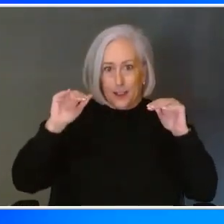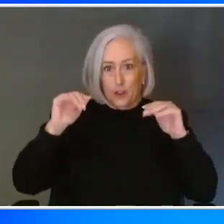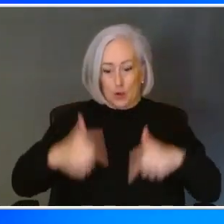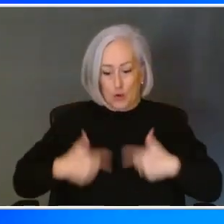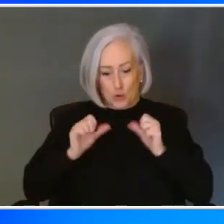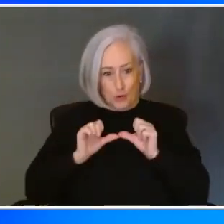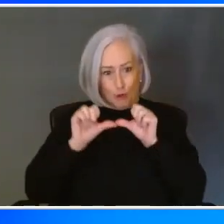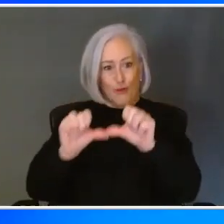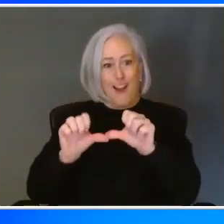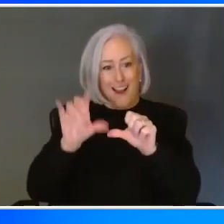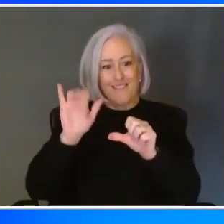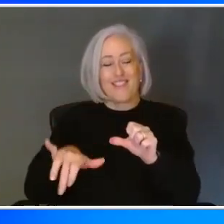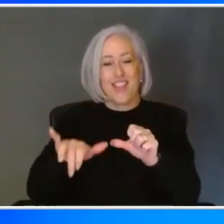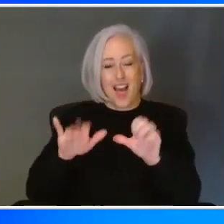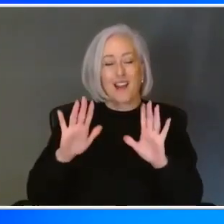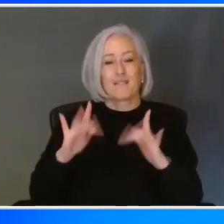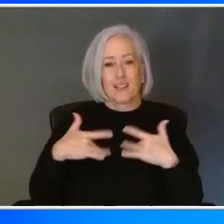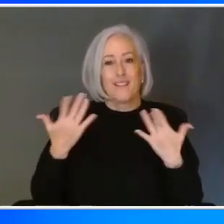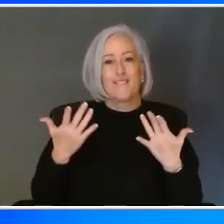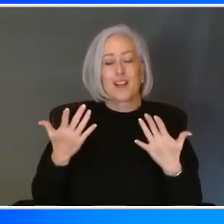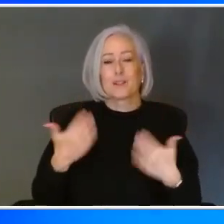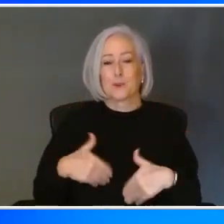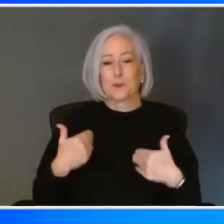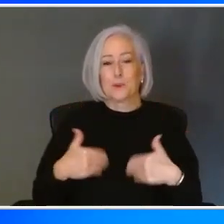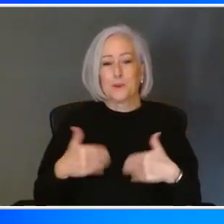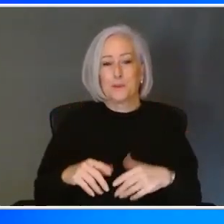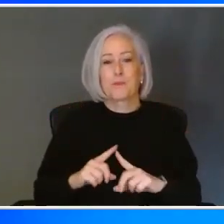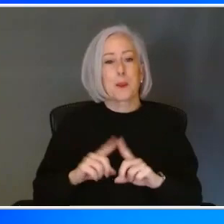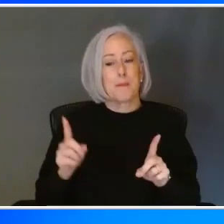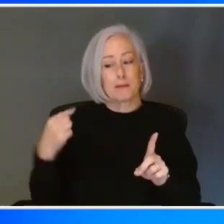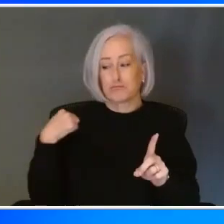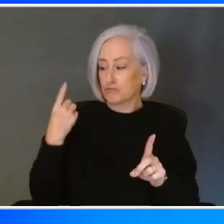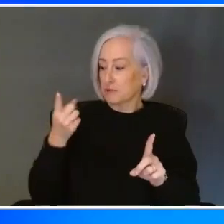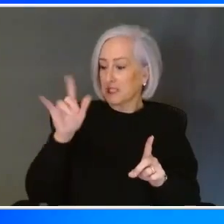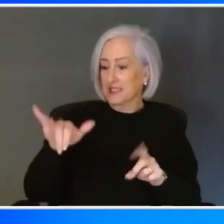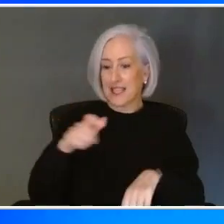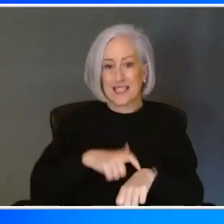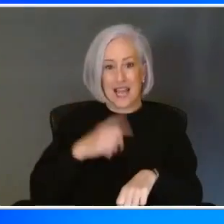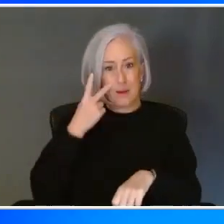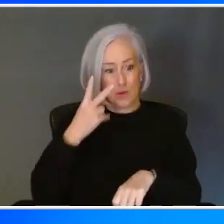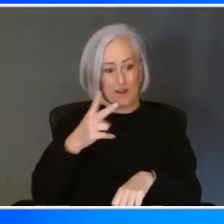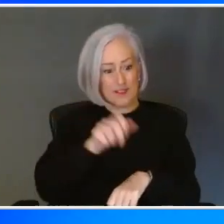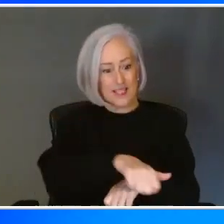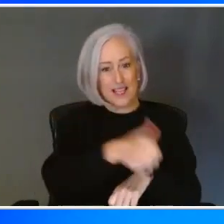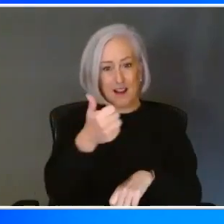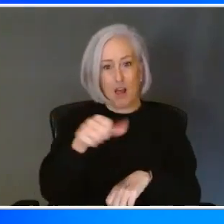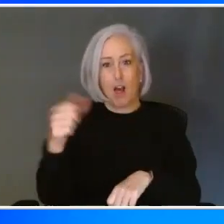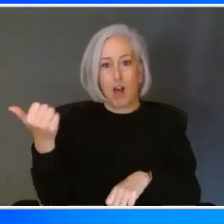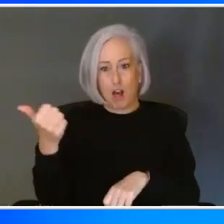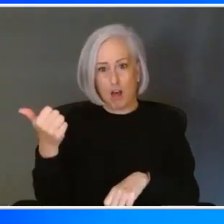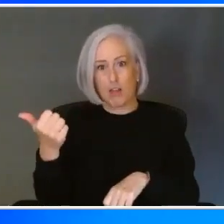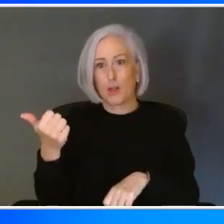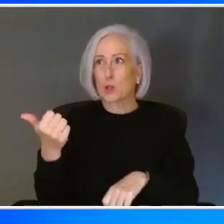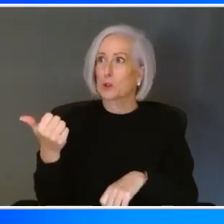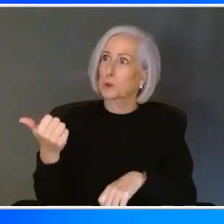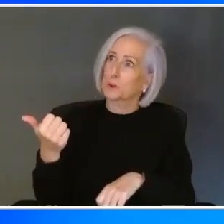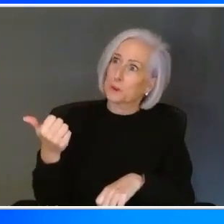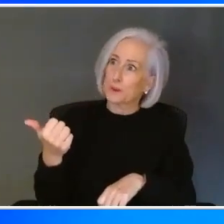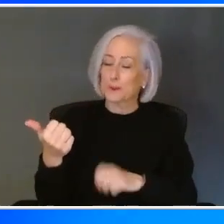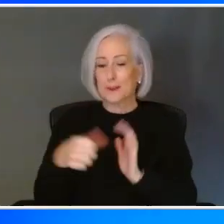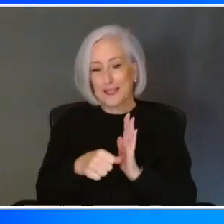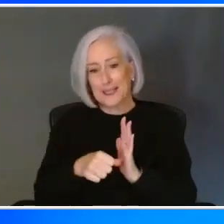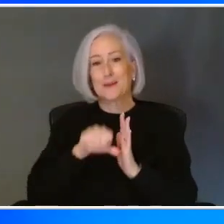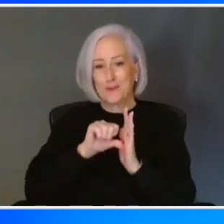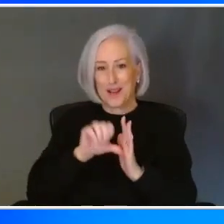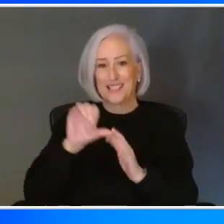very striking. But since then, we have seen other impressive